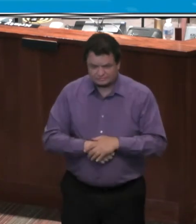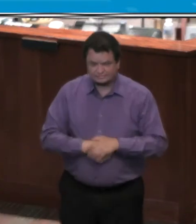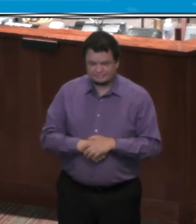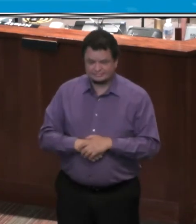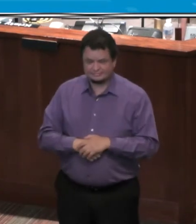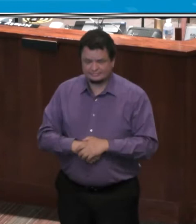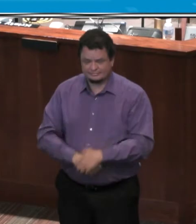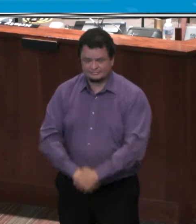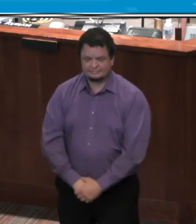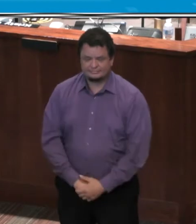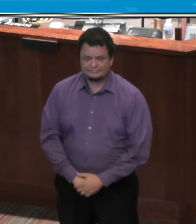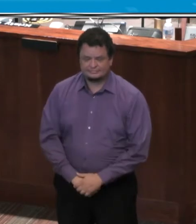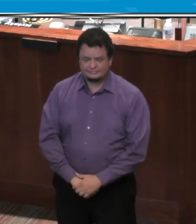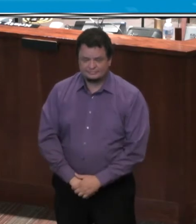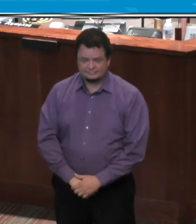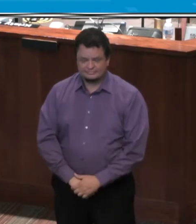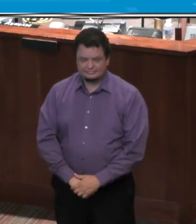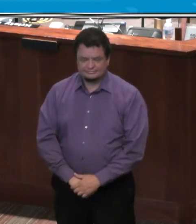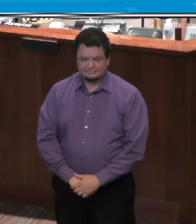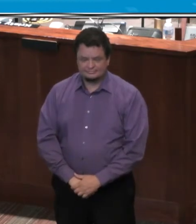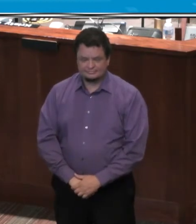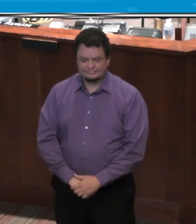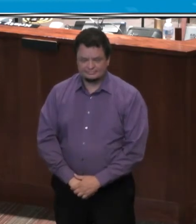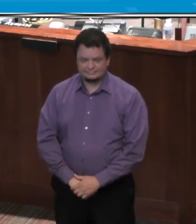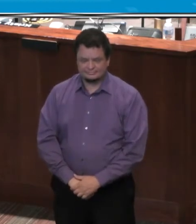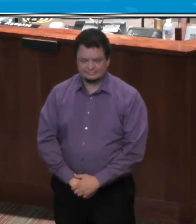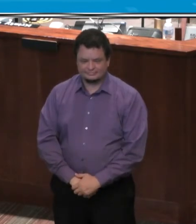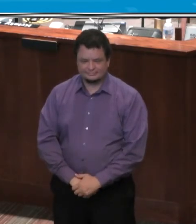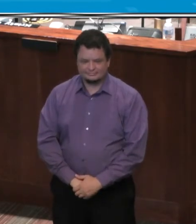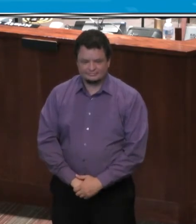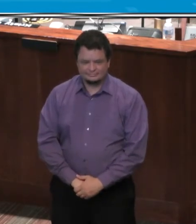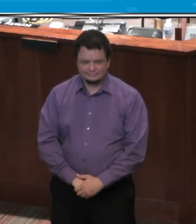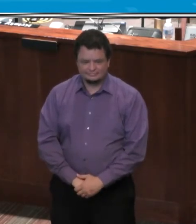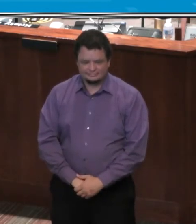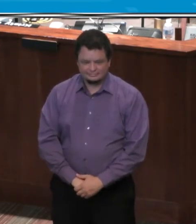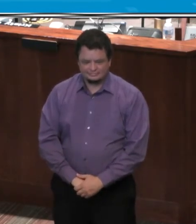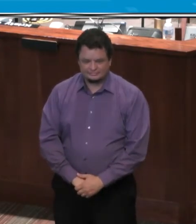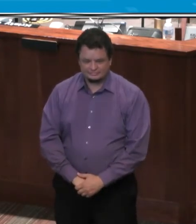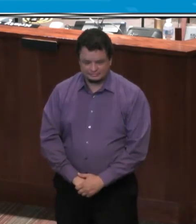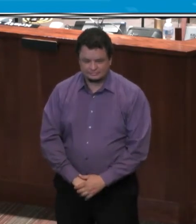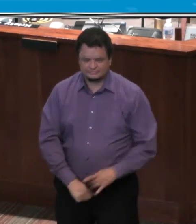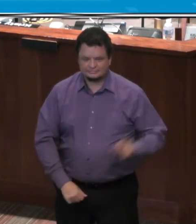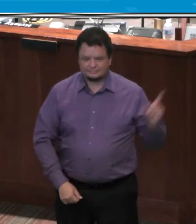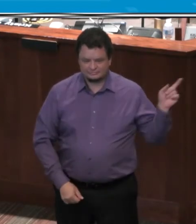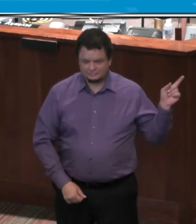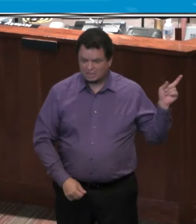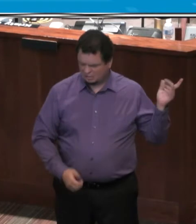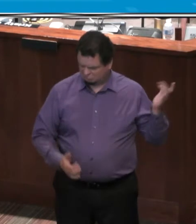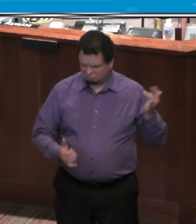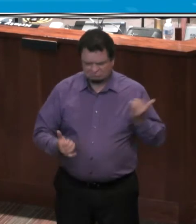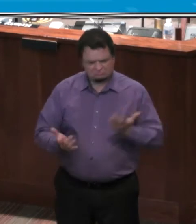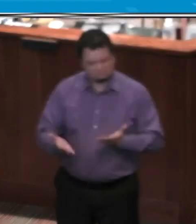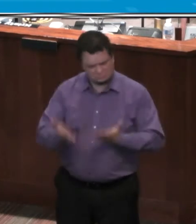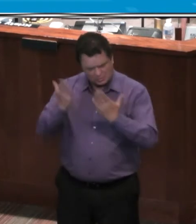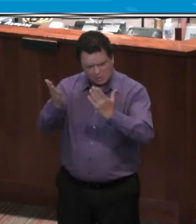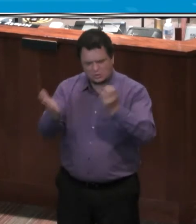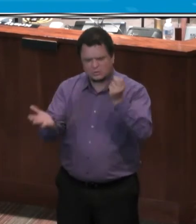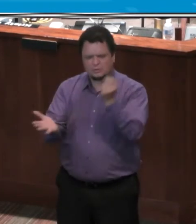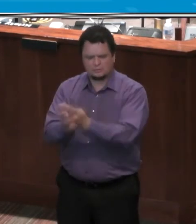Okay. And I'll move to approve pending audit. move to approve pending audit.